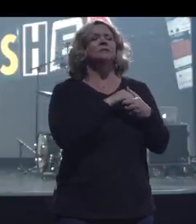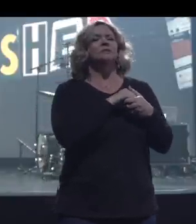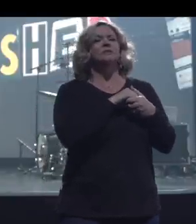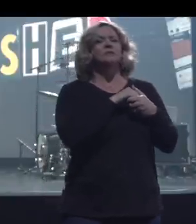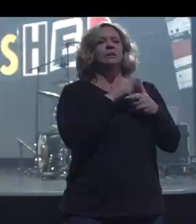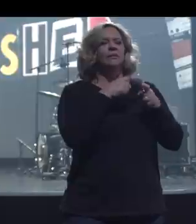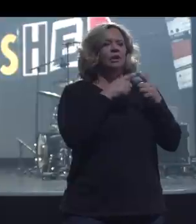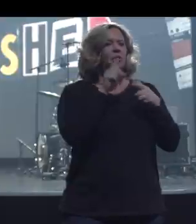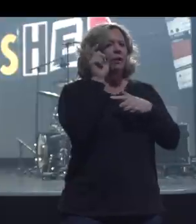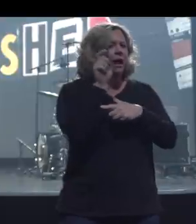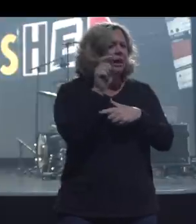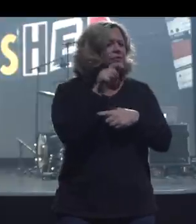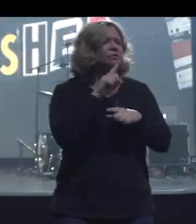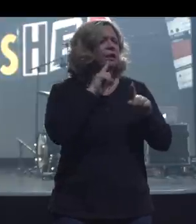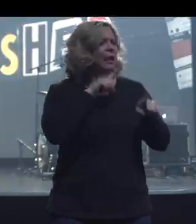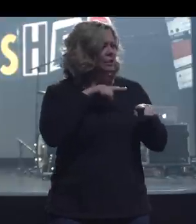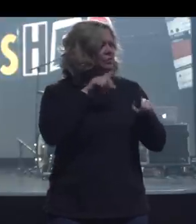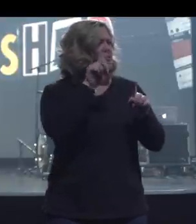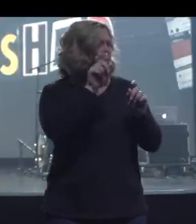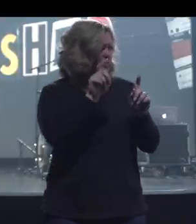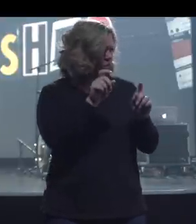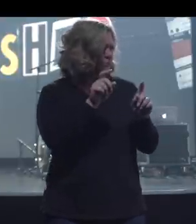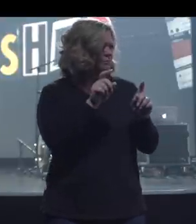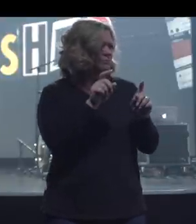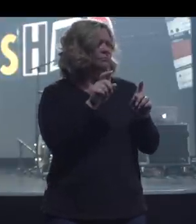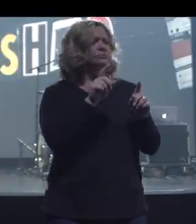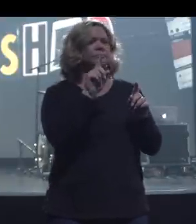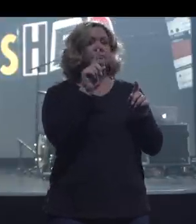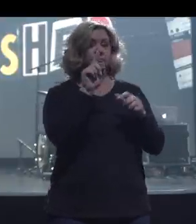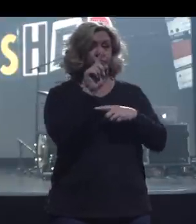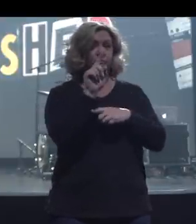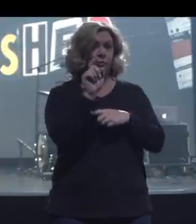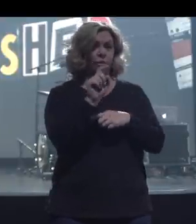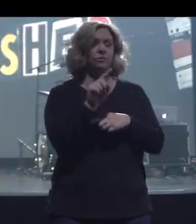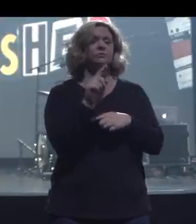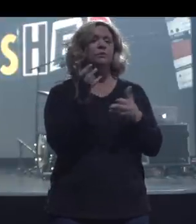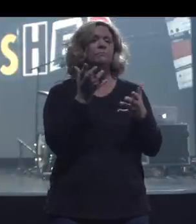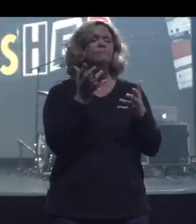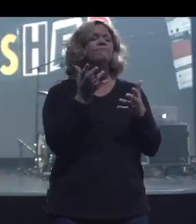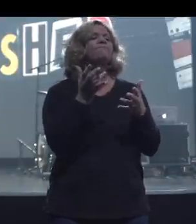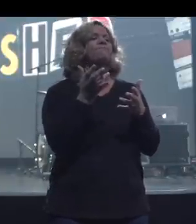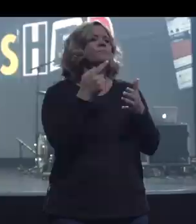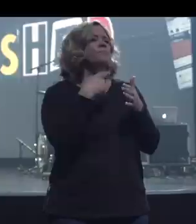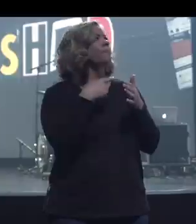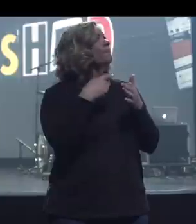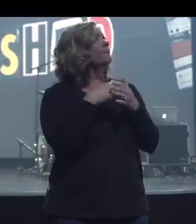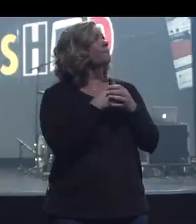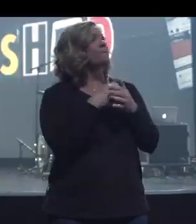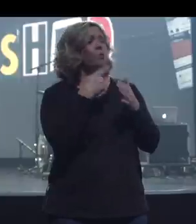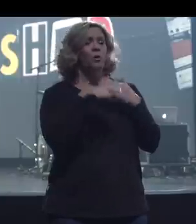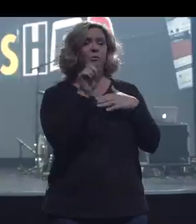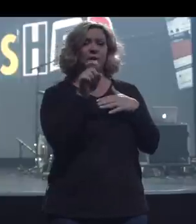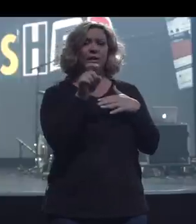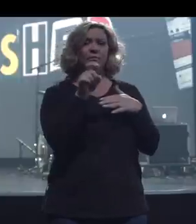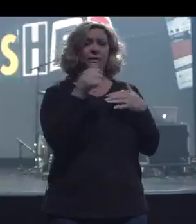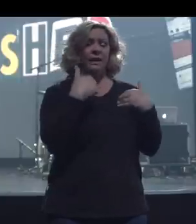think you have to answer this question. Here's the question. What do you need in order to have enough?